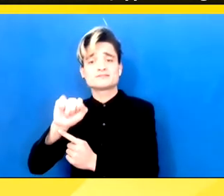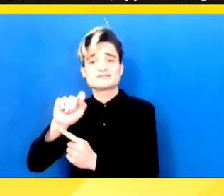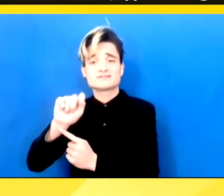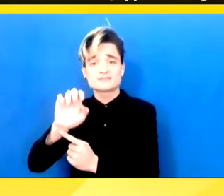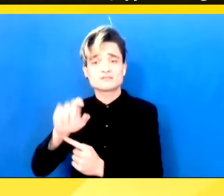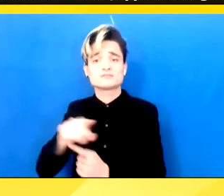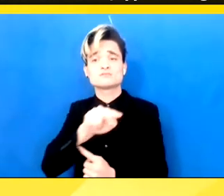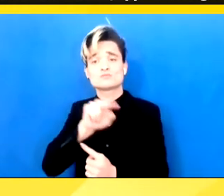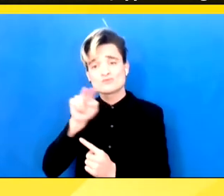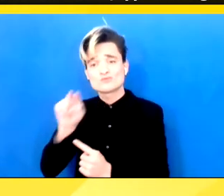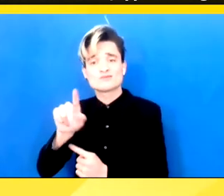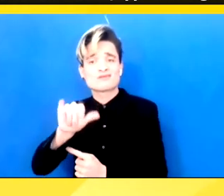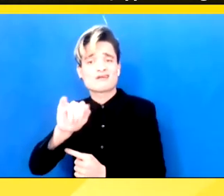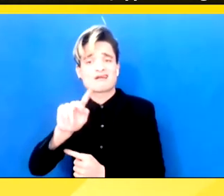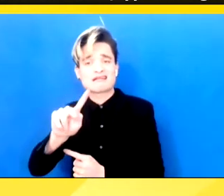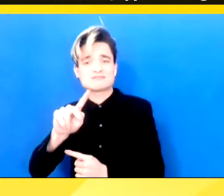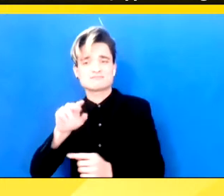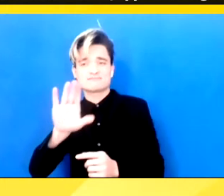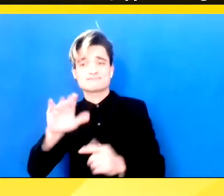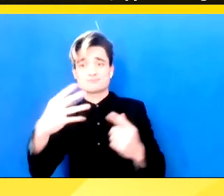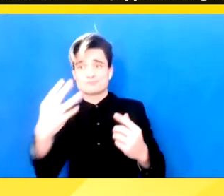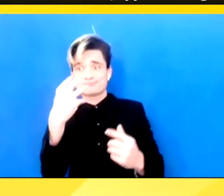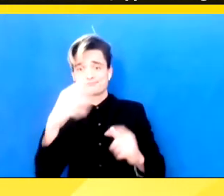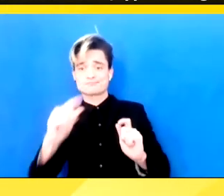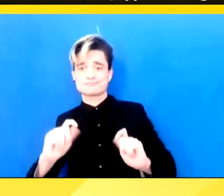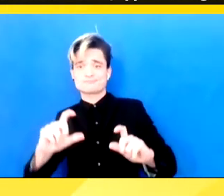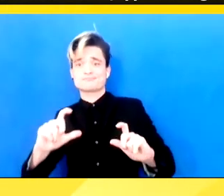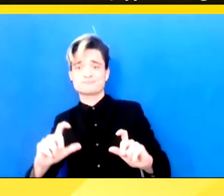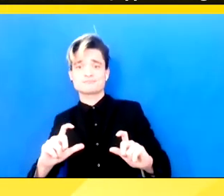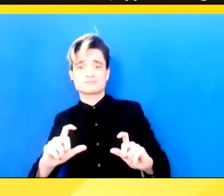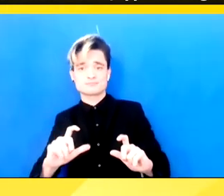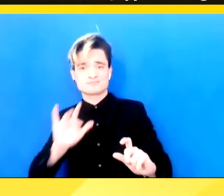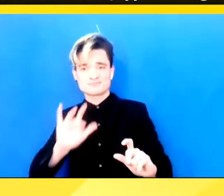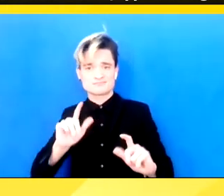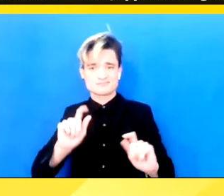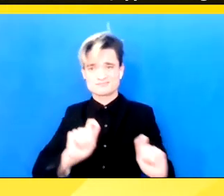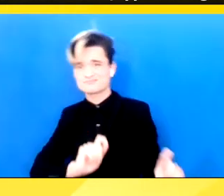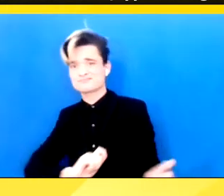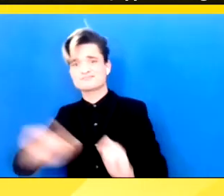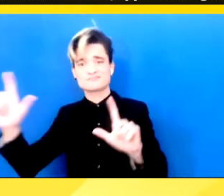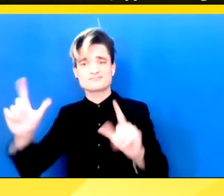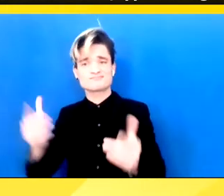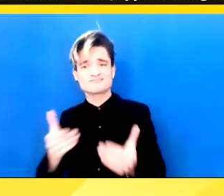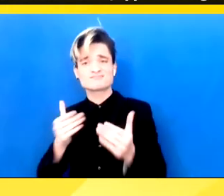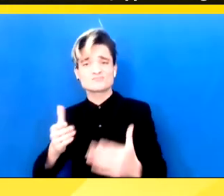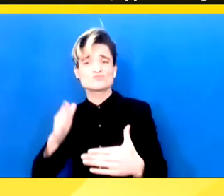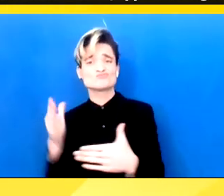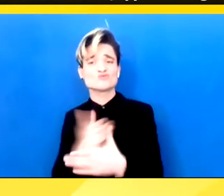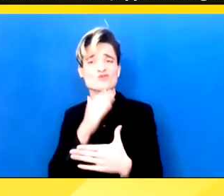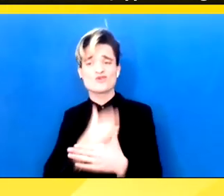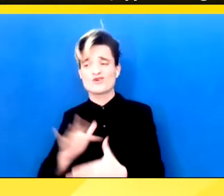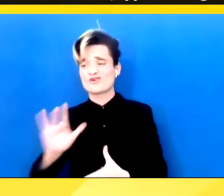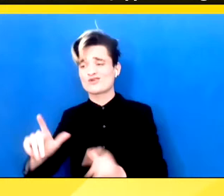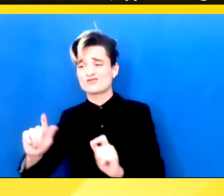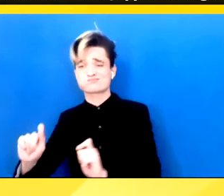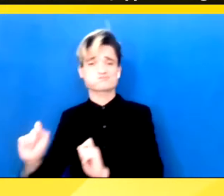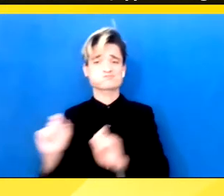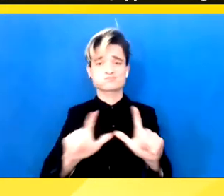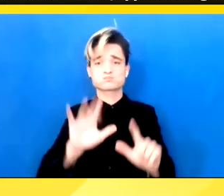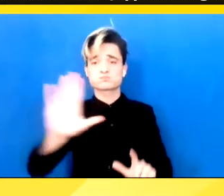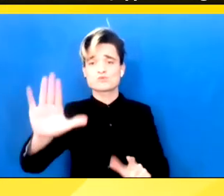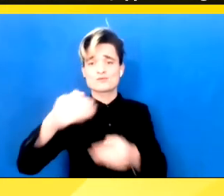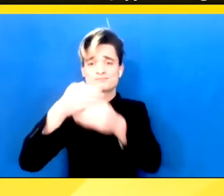that you do push this broadcast out, push the stories and voices of the Amazon workers out, push this